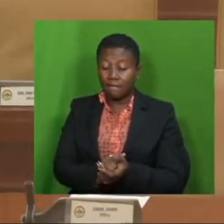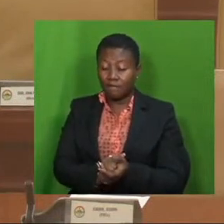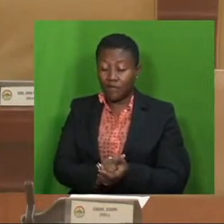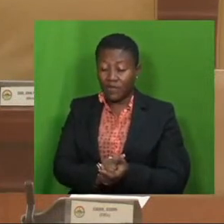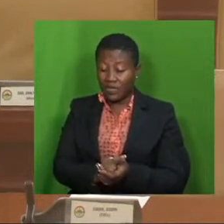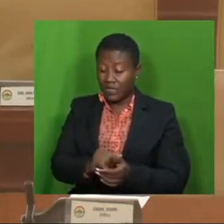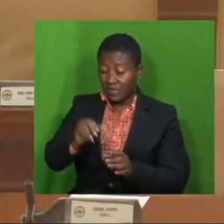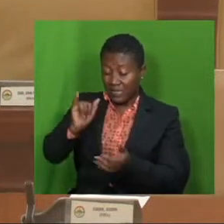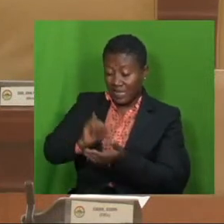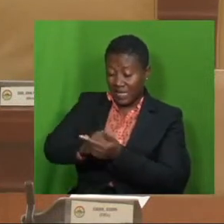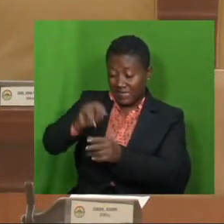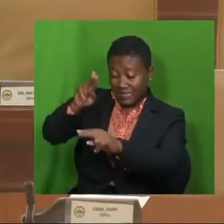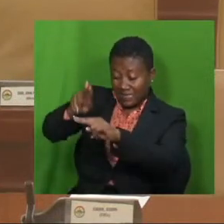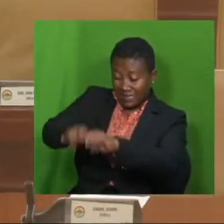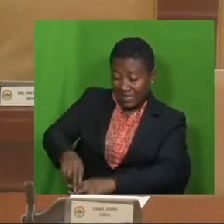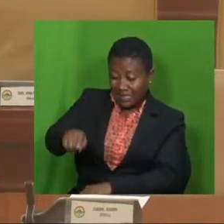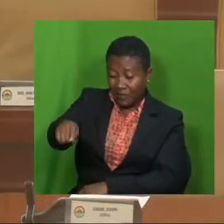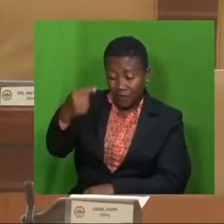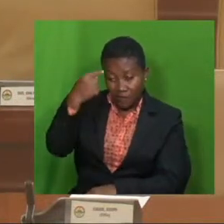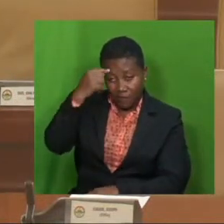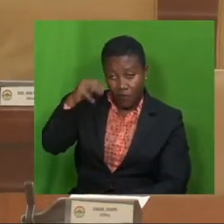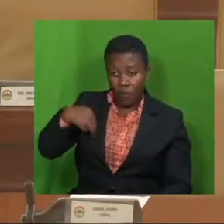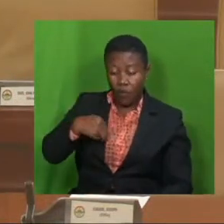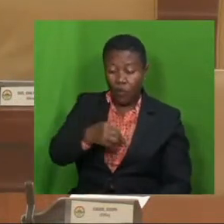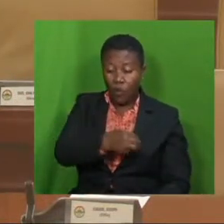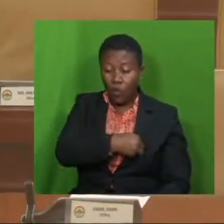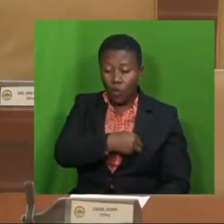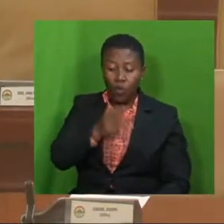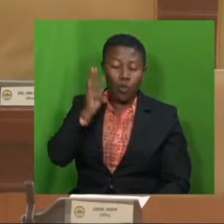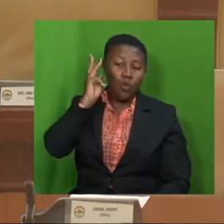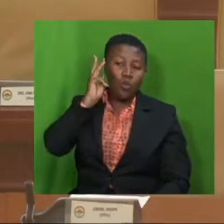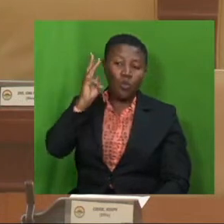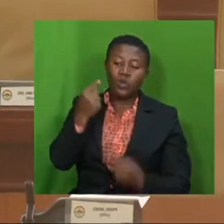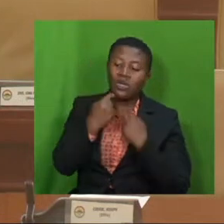member shall be declared vacant by Mr. Speaker